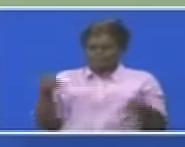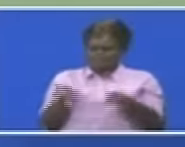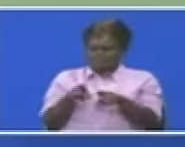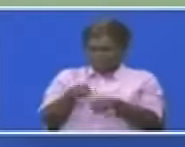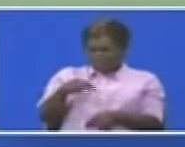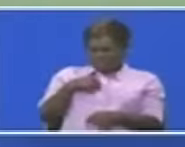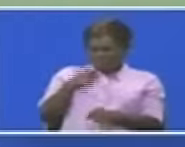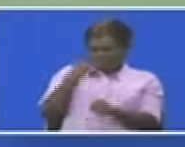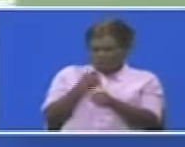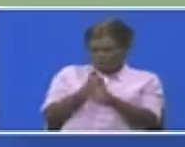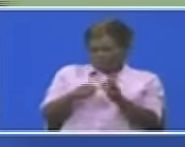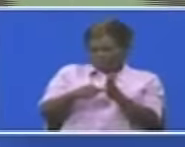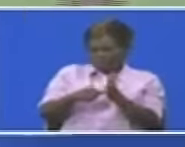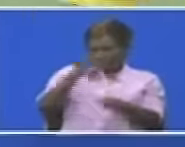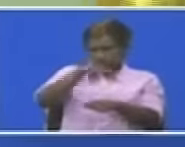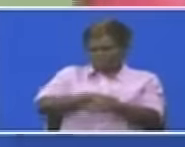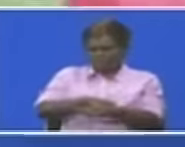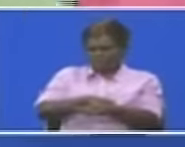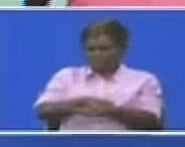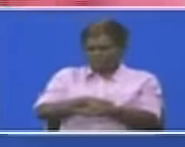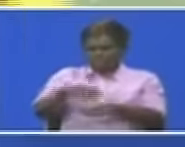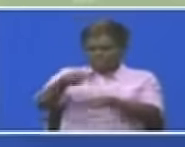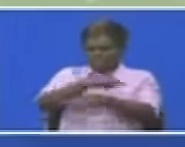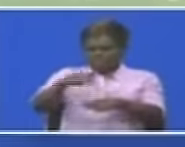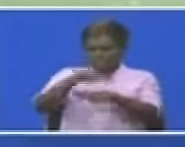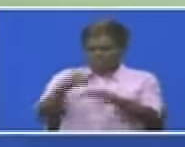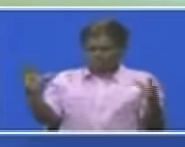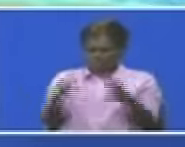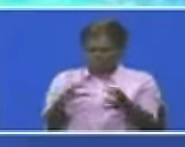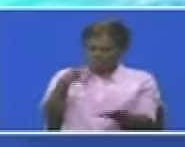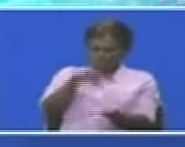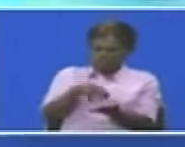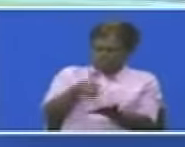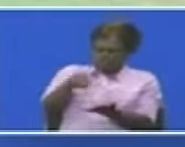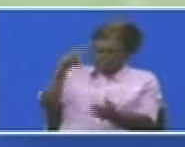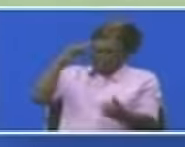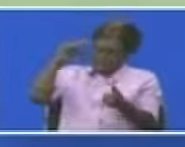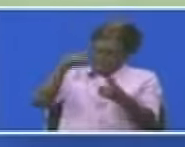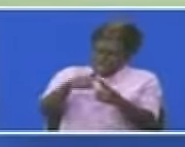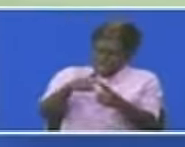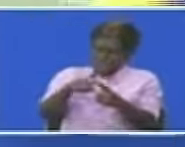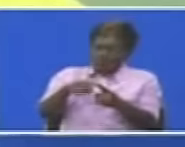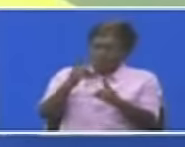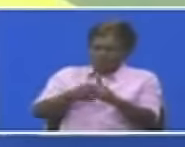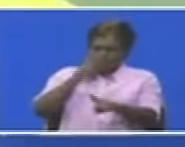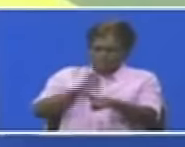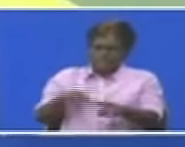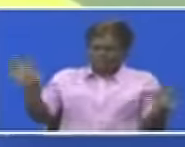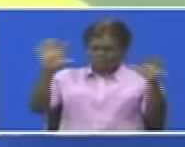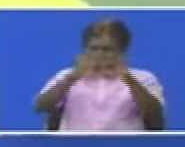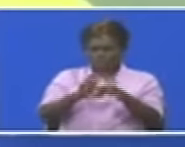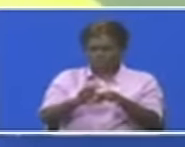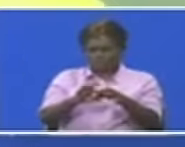feels his hard work paid off after getting a call to the national team Harambee Stars, a position he had targeted since joining top flyer football. Dream